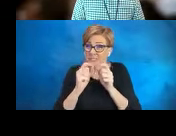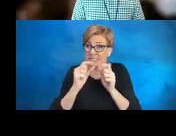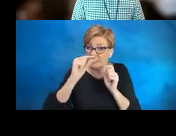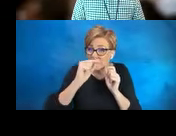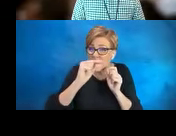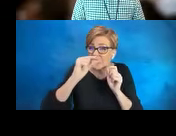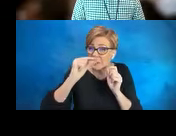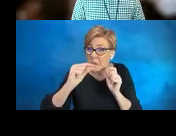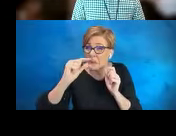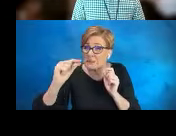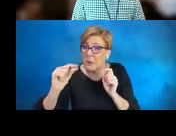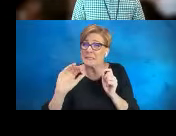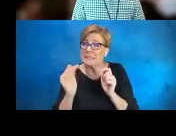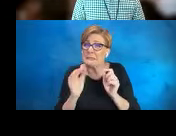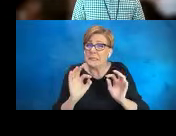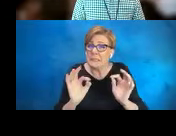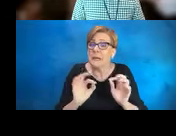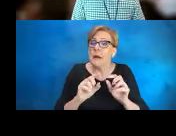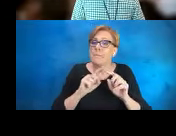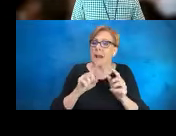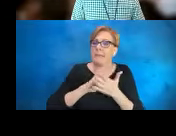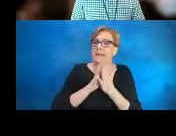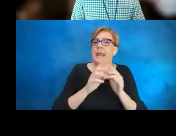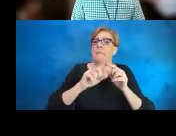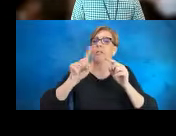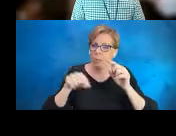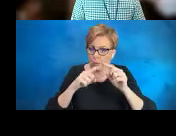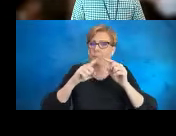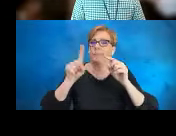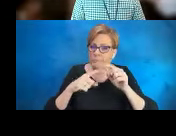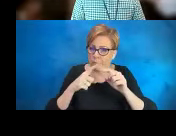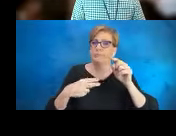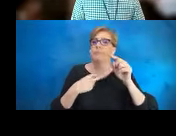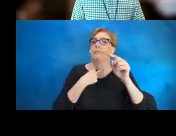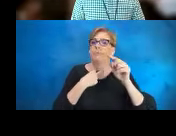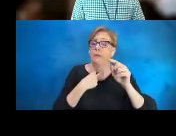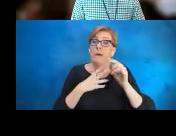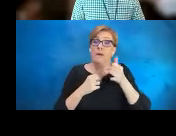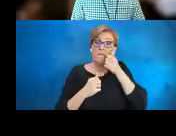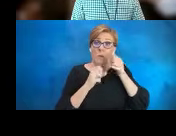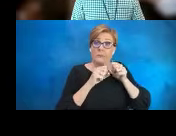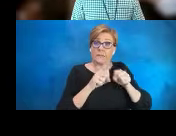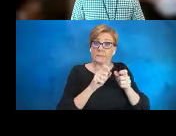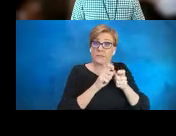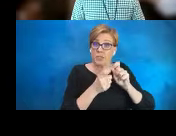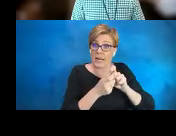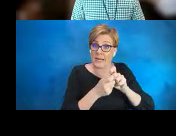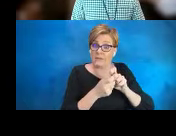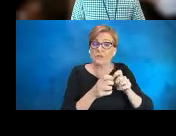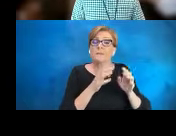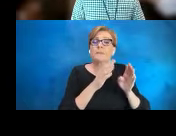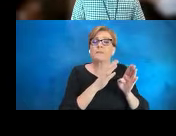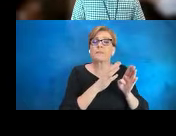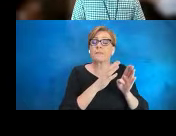what people described as a loop, that they got stuck in a loop. There were changes to the phone systems, changes so that